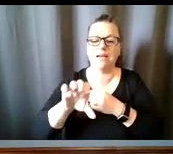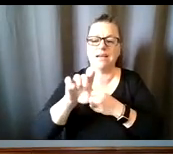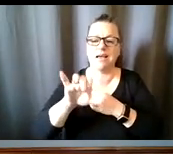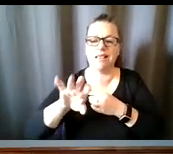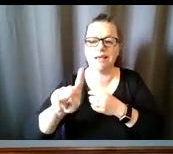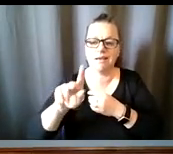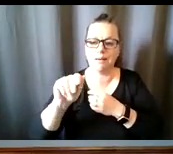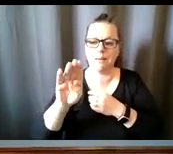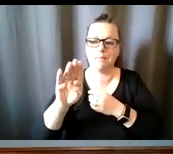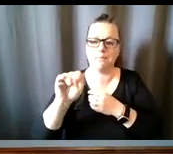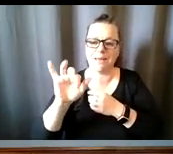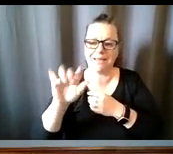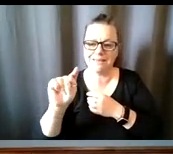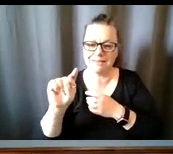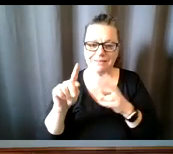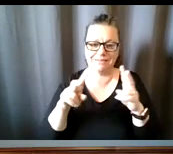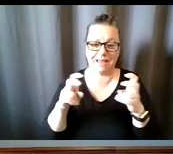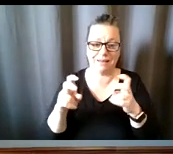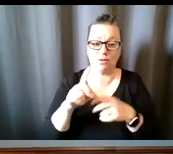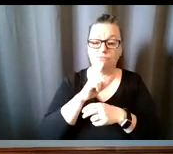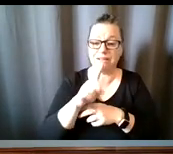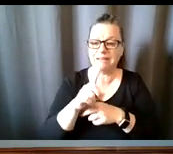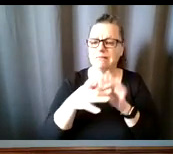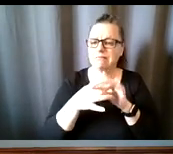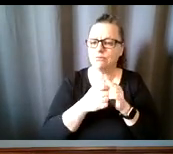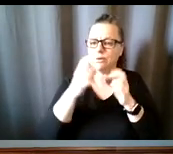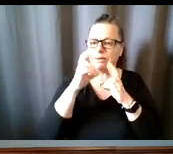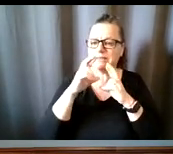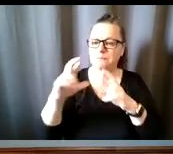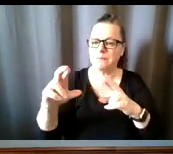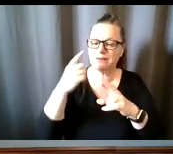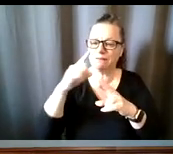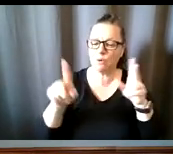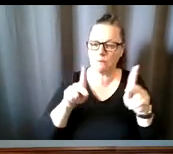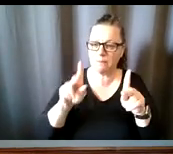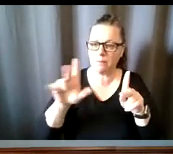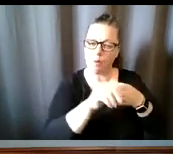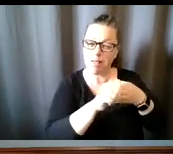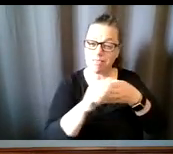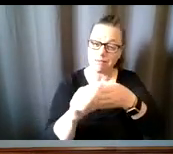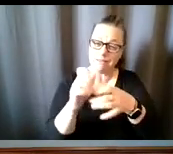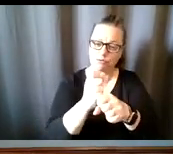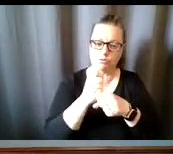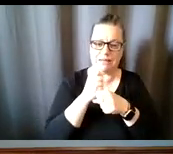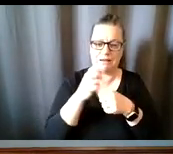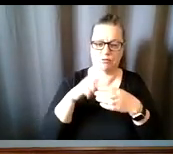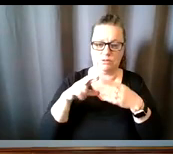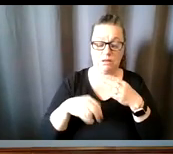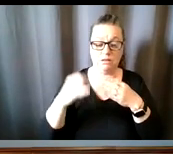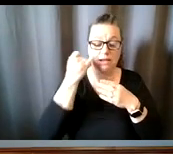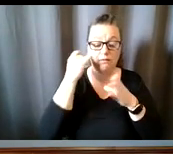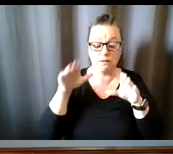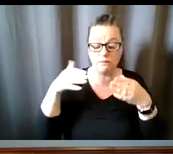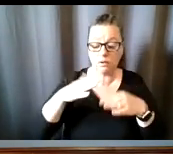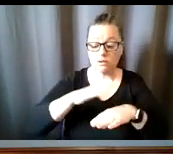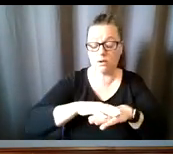really is about respect for people, which will lead to getting results. And if we focus just on performance, if we focus